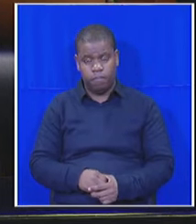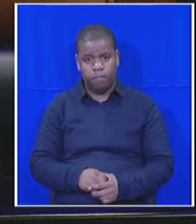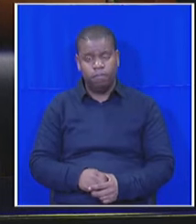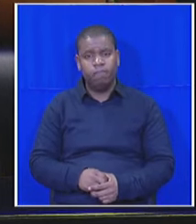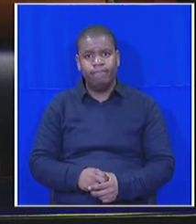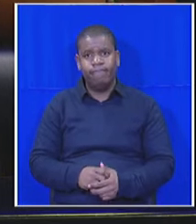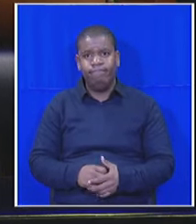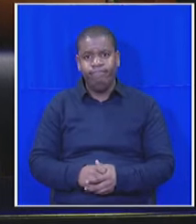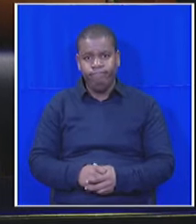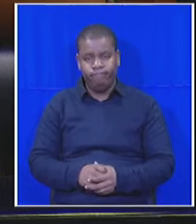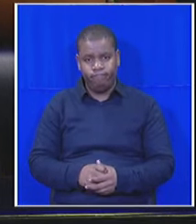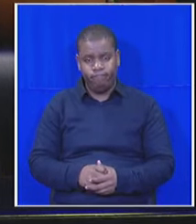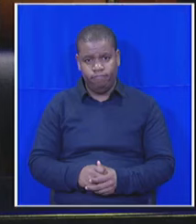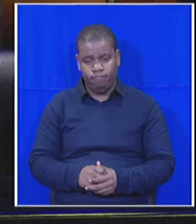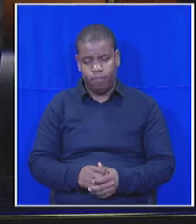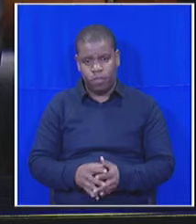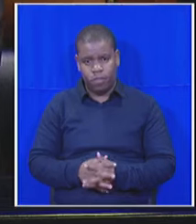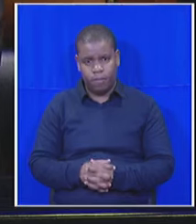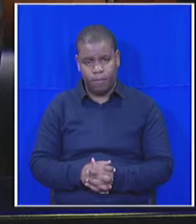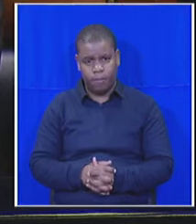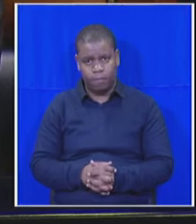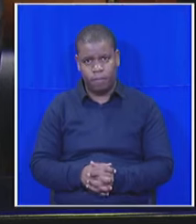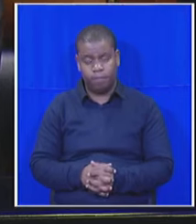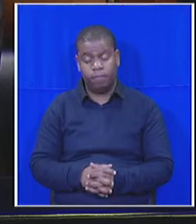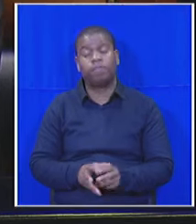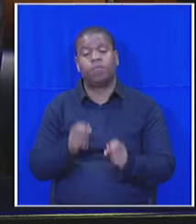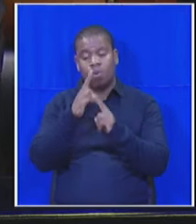Order. Order, honourable members. Honourable